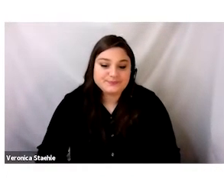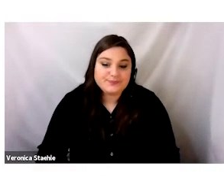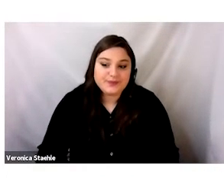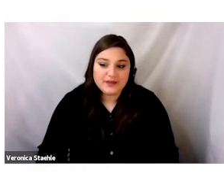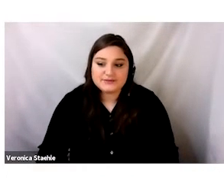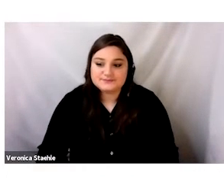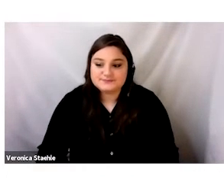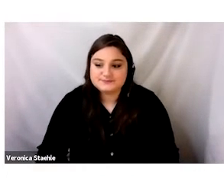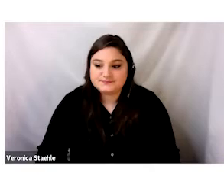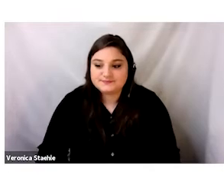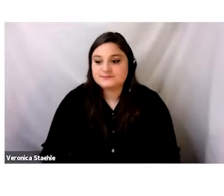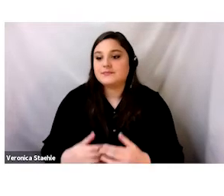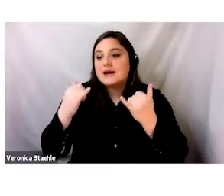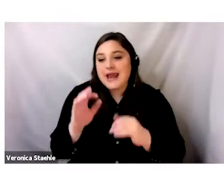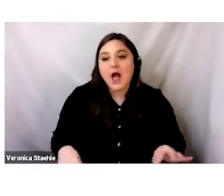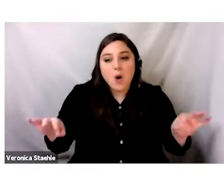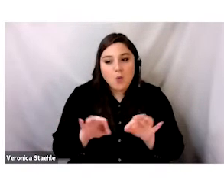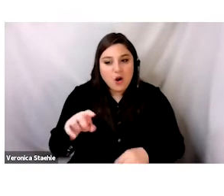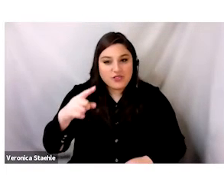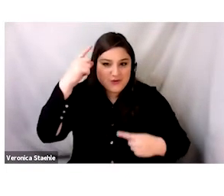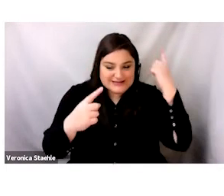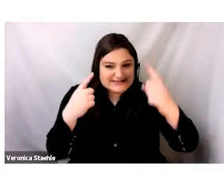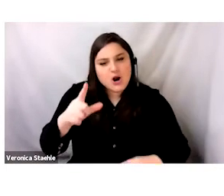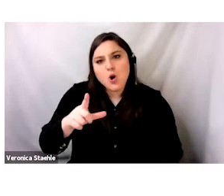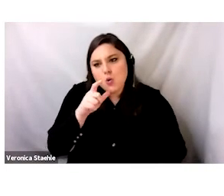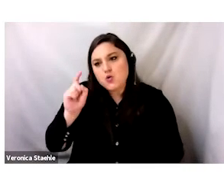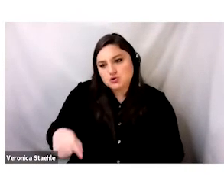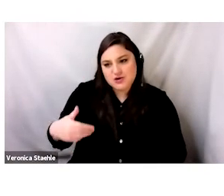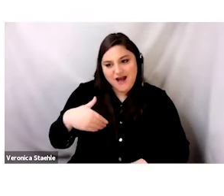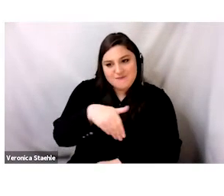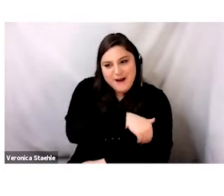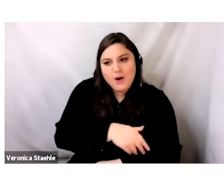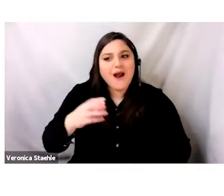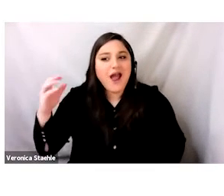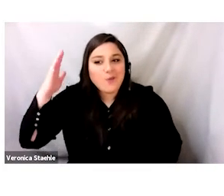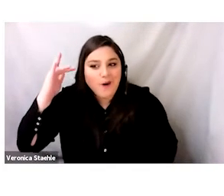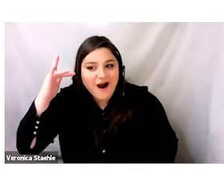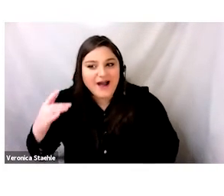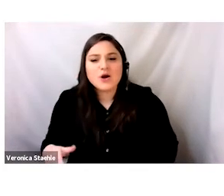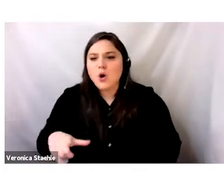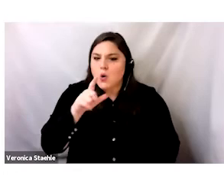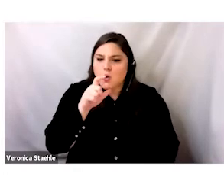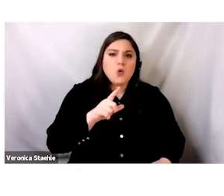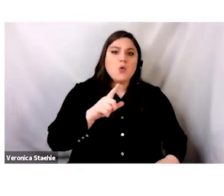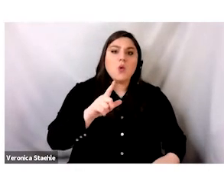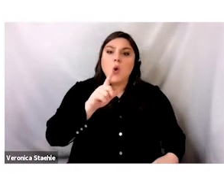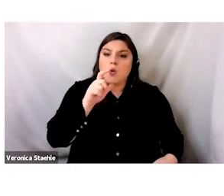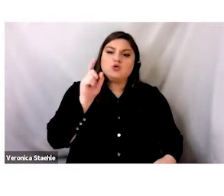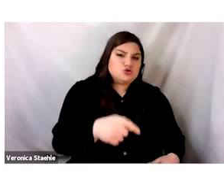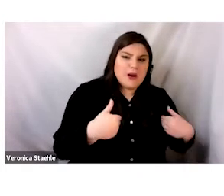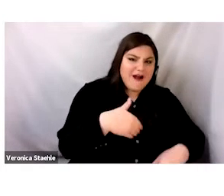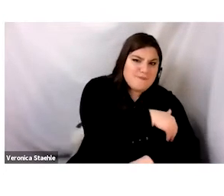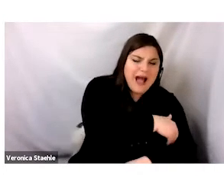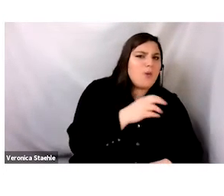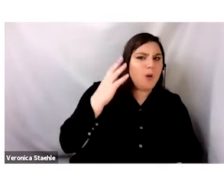consider: who should have power in this project and why? Who actually has power in this project and why? Does the distribution of